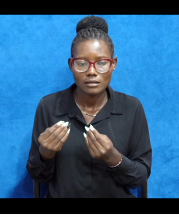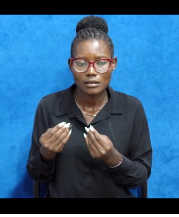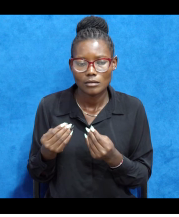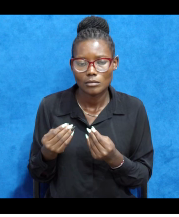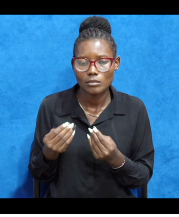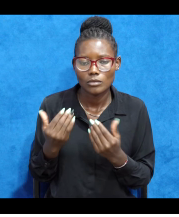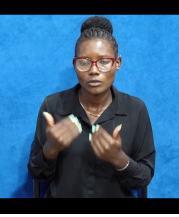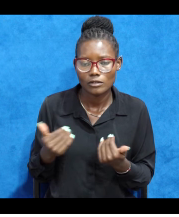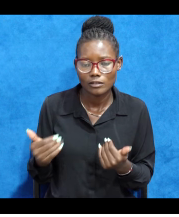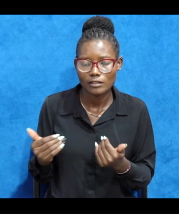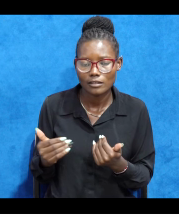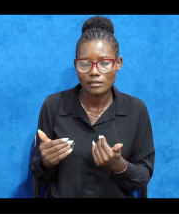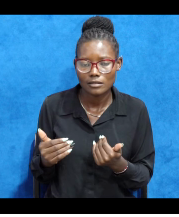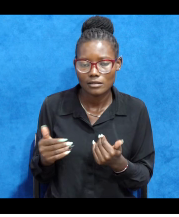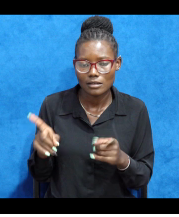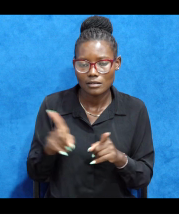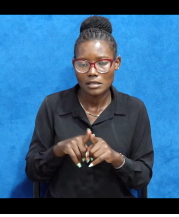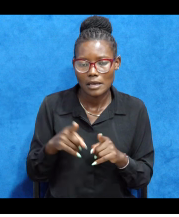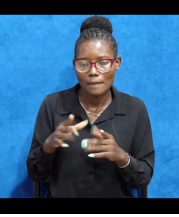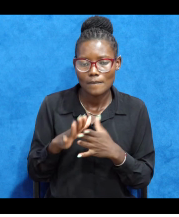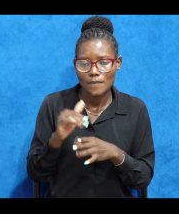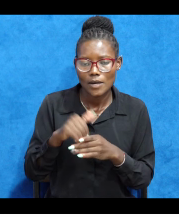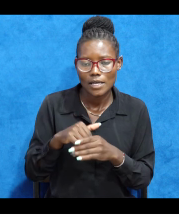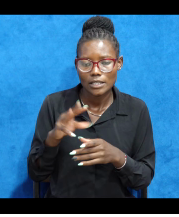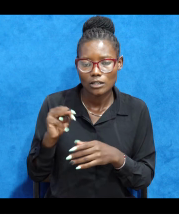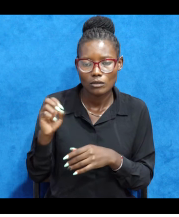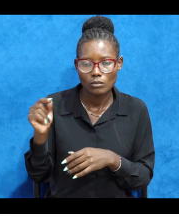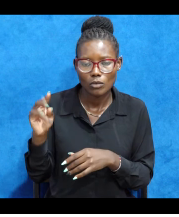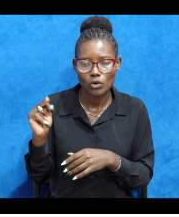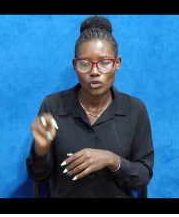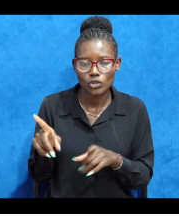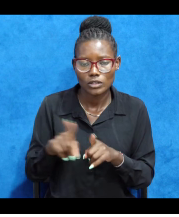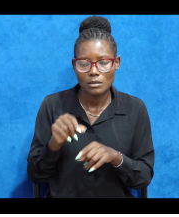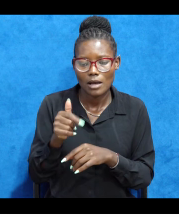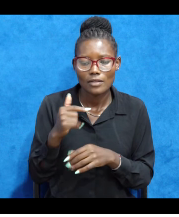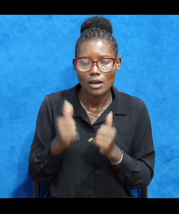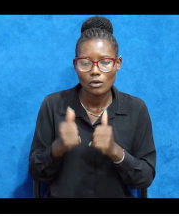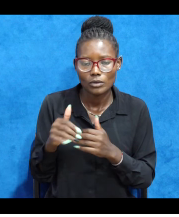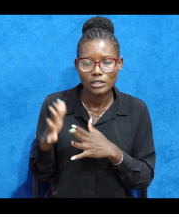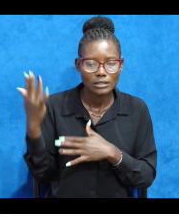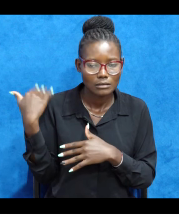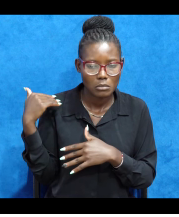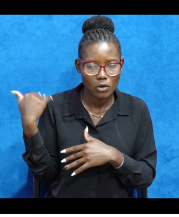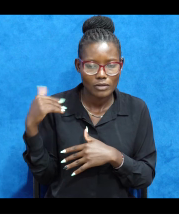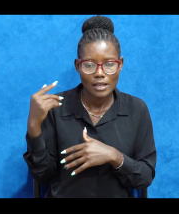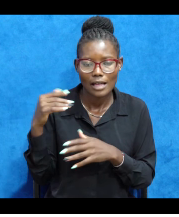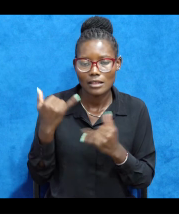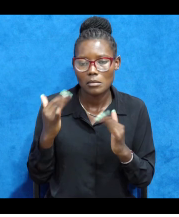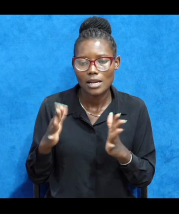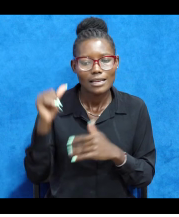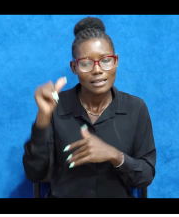training. An example of some constraints we can apply is attempting to alter force production, attempting